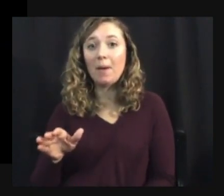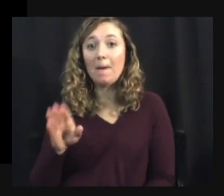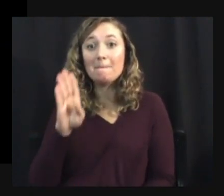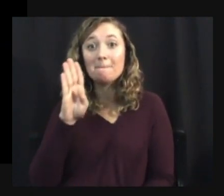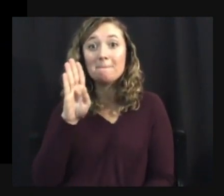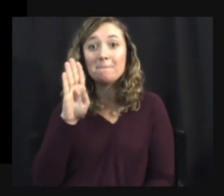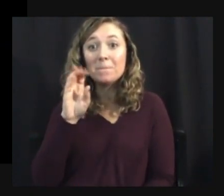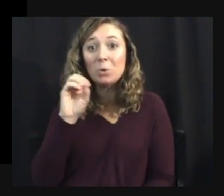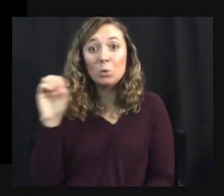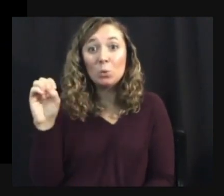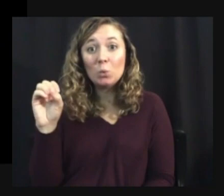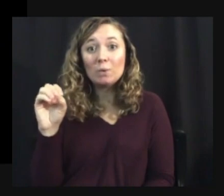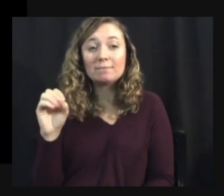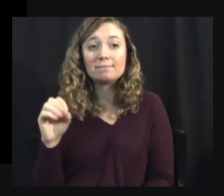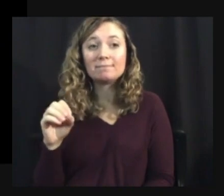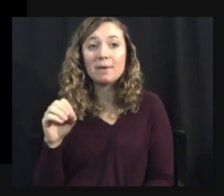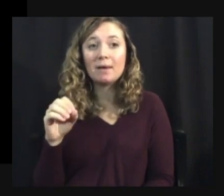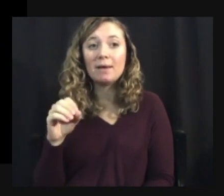Peekaboo!